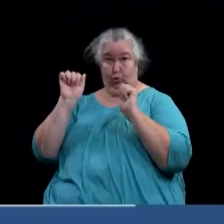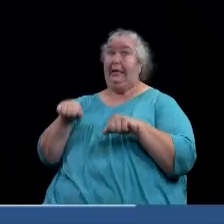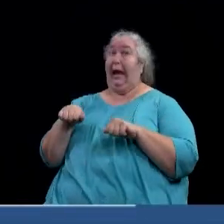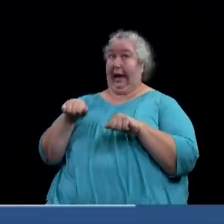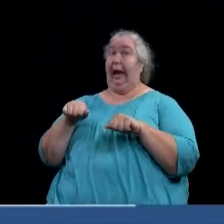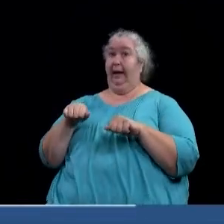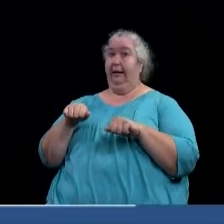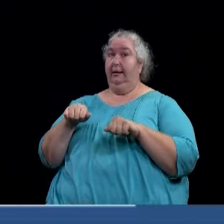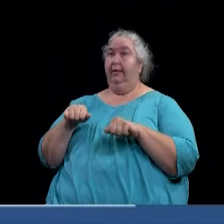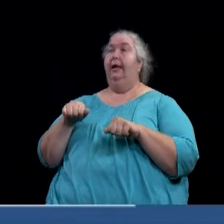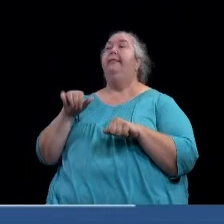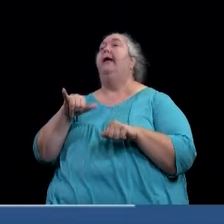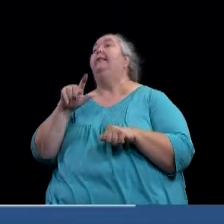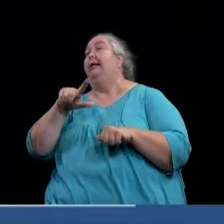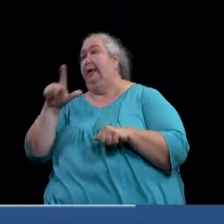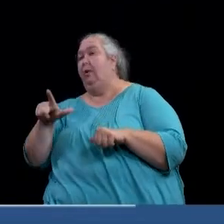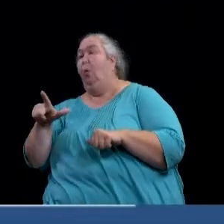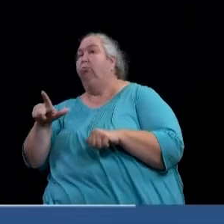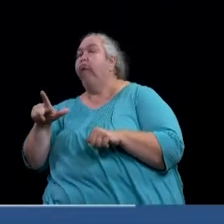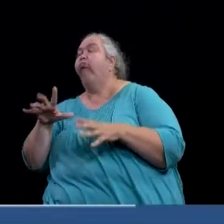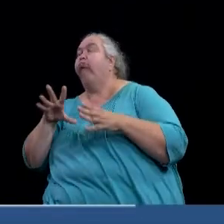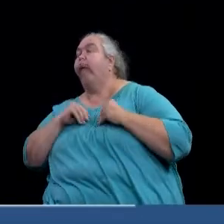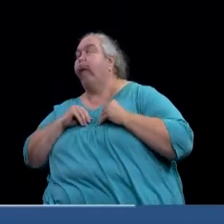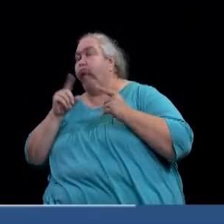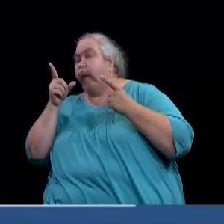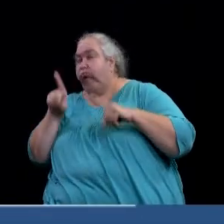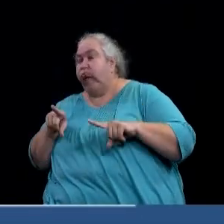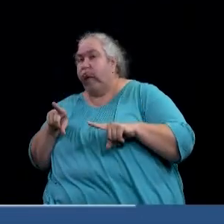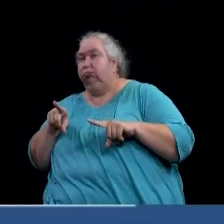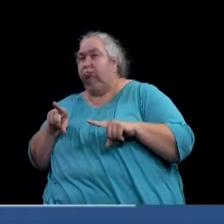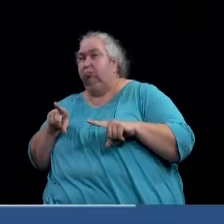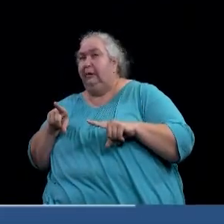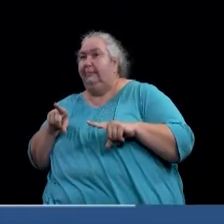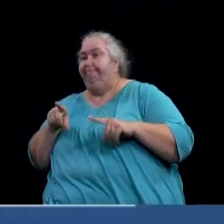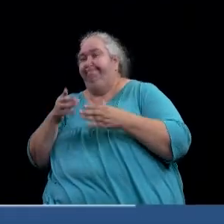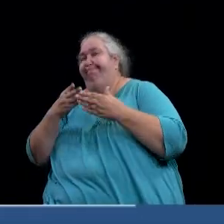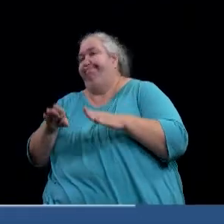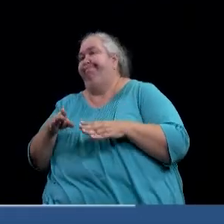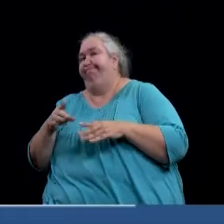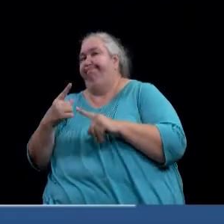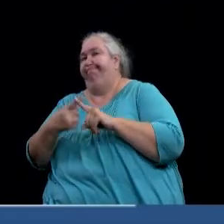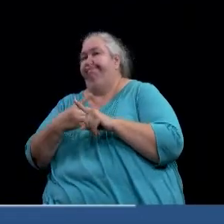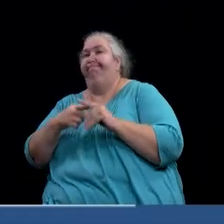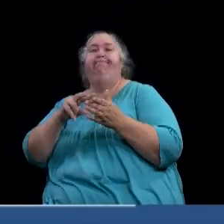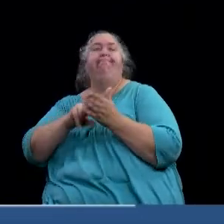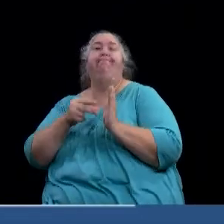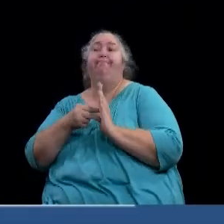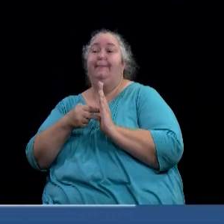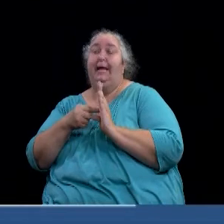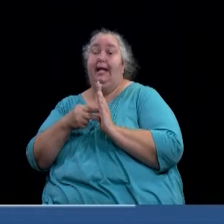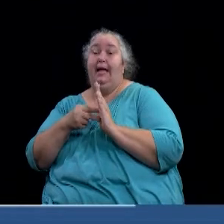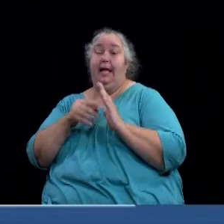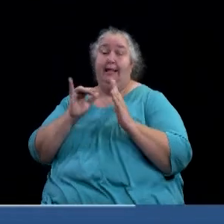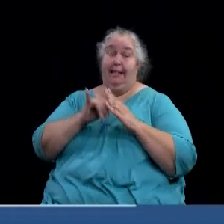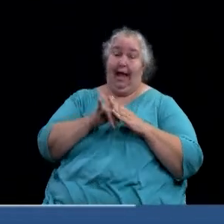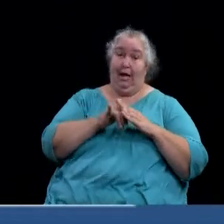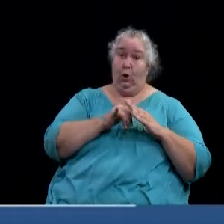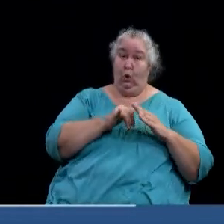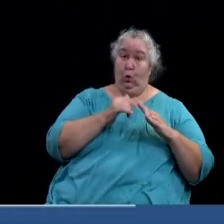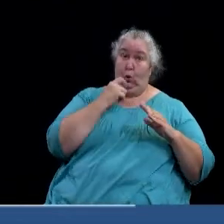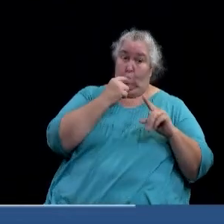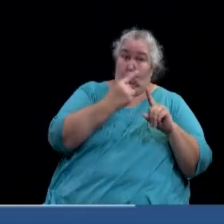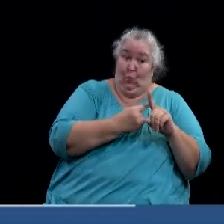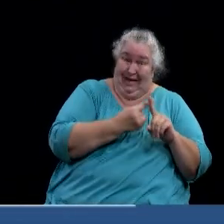to take the split rent, meaning that the tenant would pay a certain portion and then we would subsidize the difference to